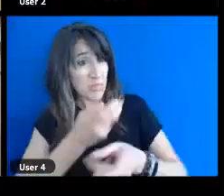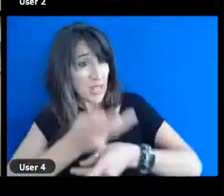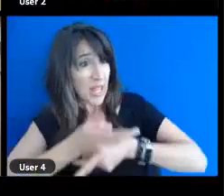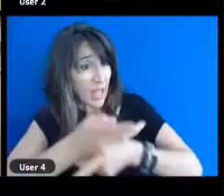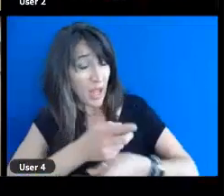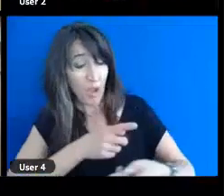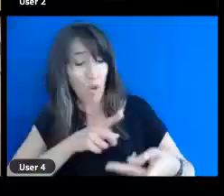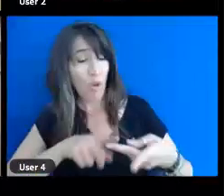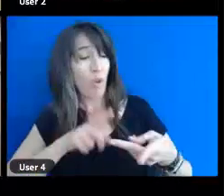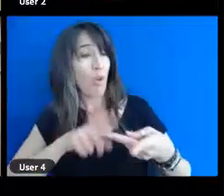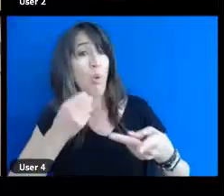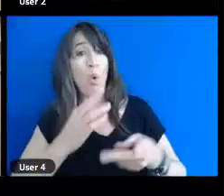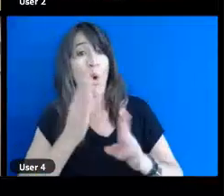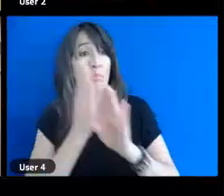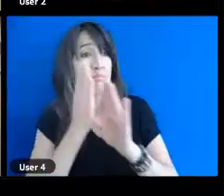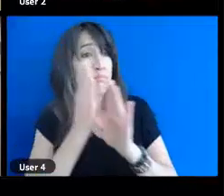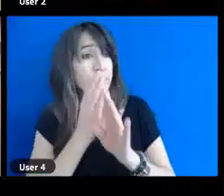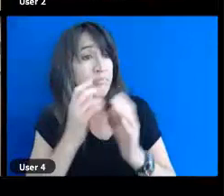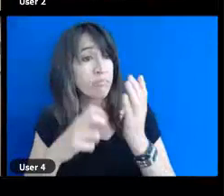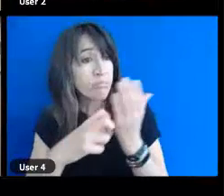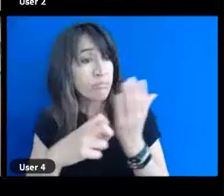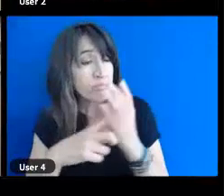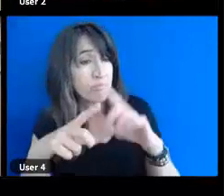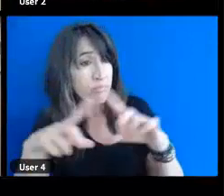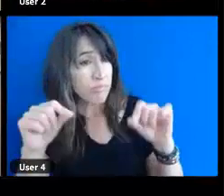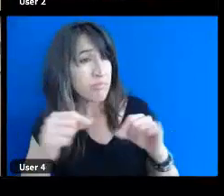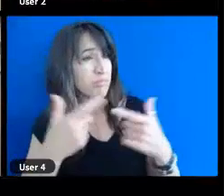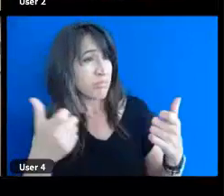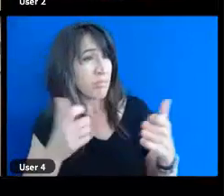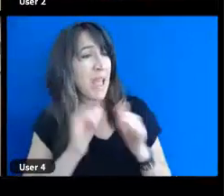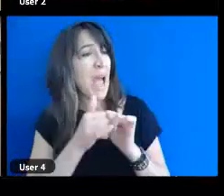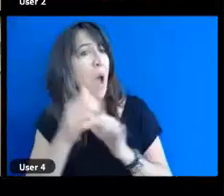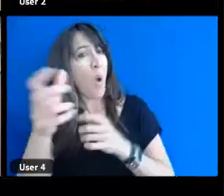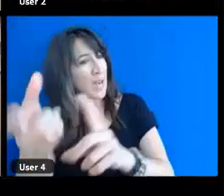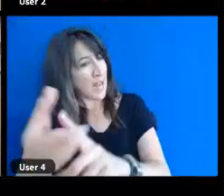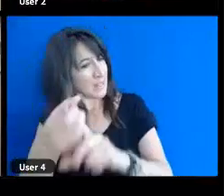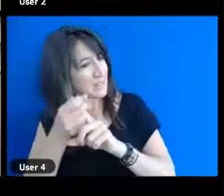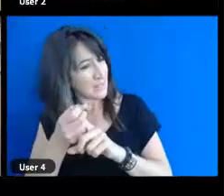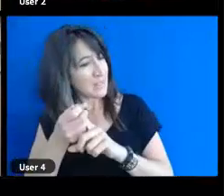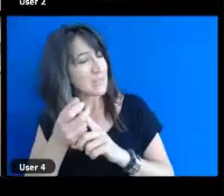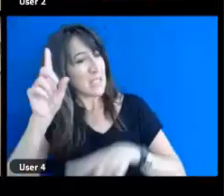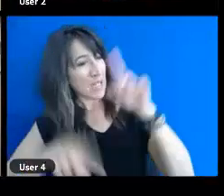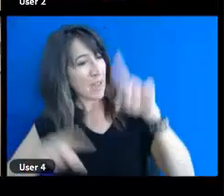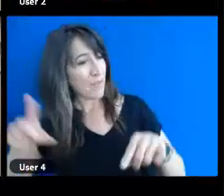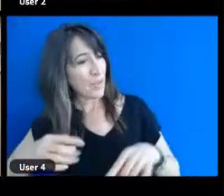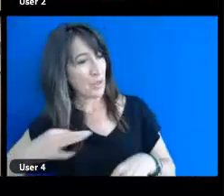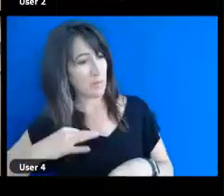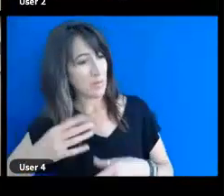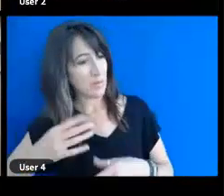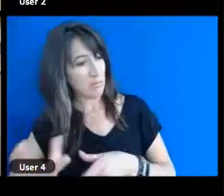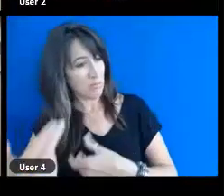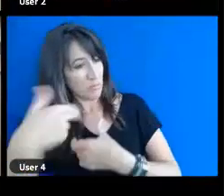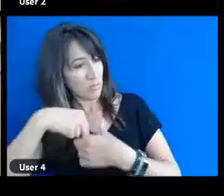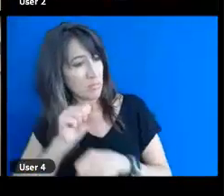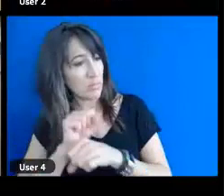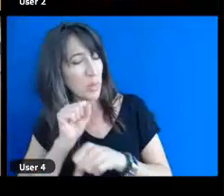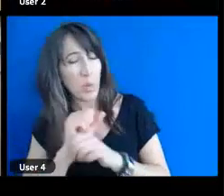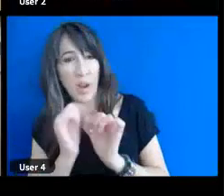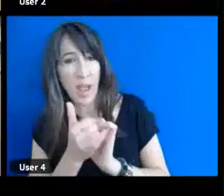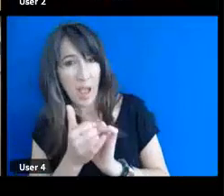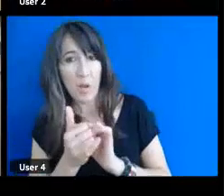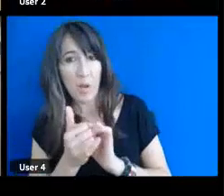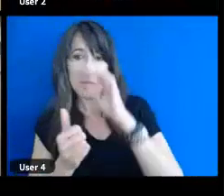what's important to them and how they can help you to attract diverse candidates.